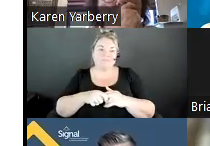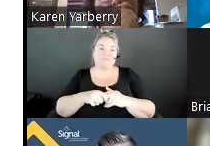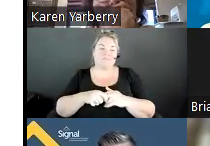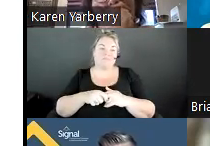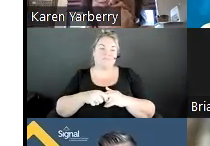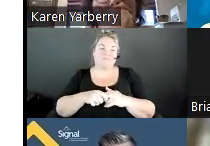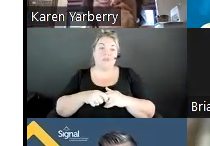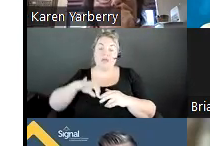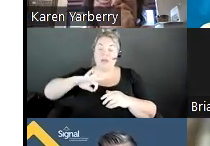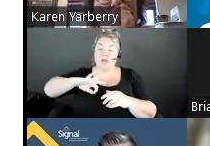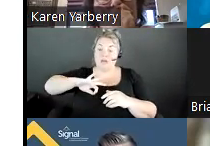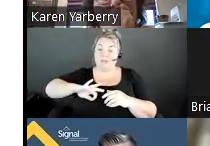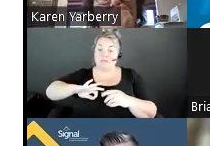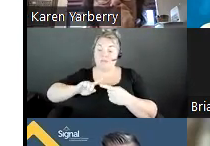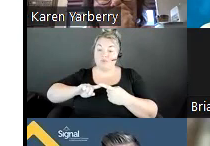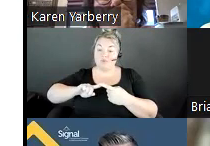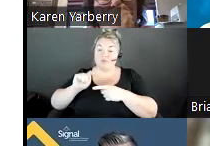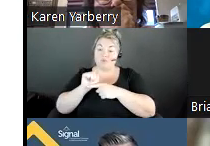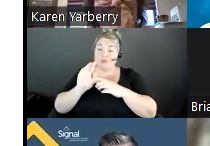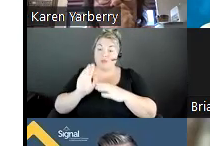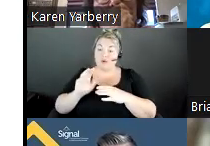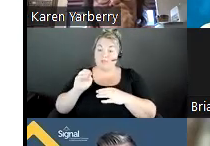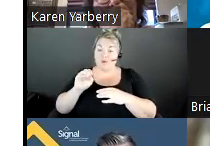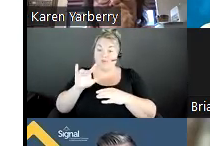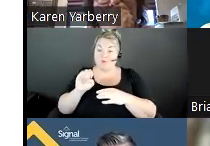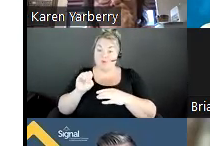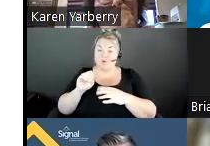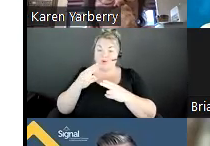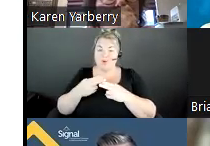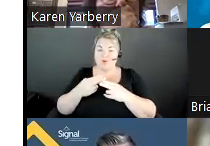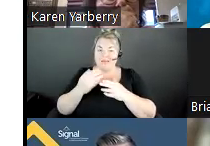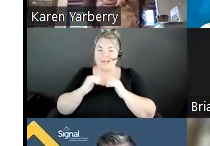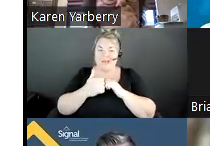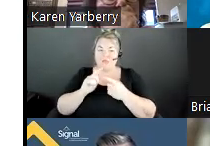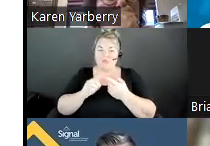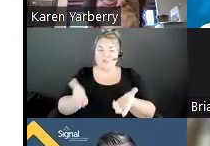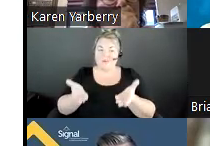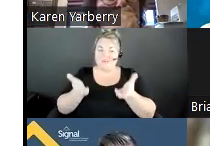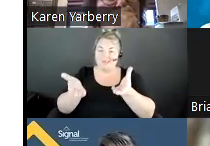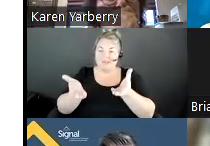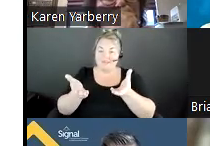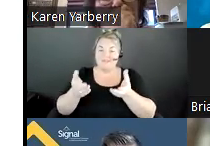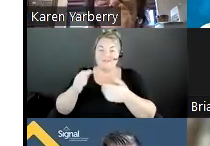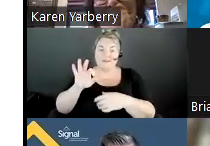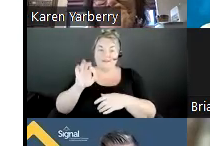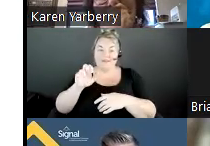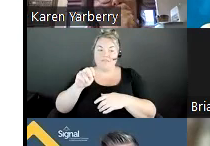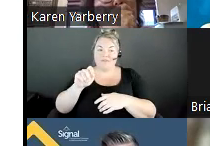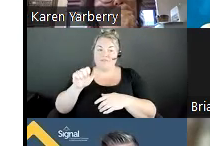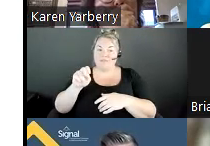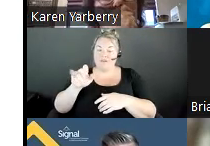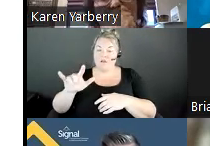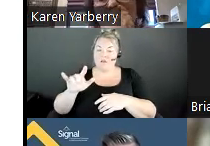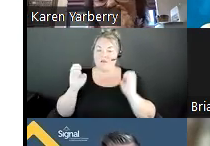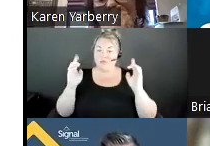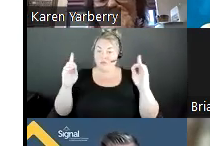A benefit to the trainer module, which is called How to Present Fentanyl Education, is simply